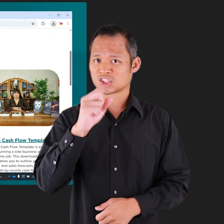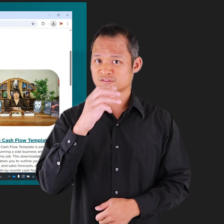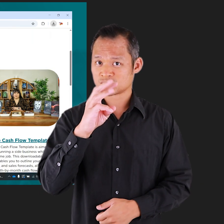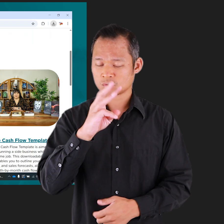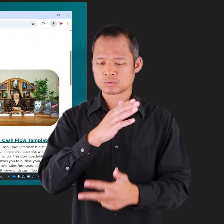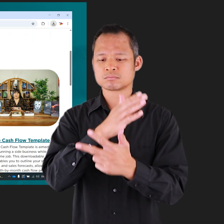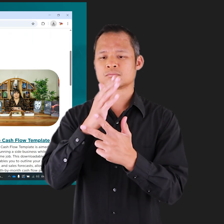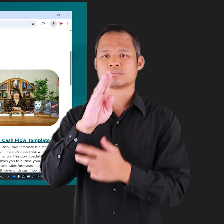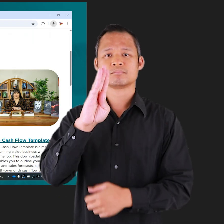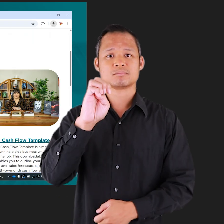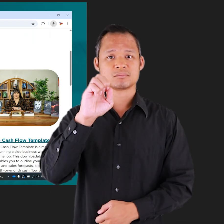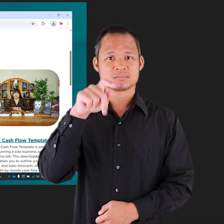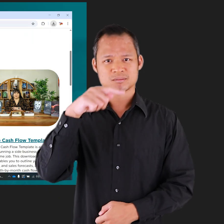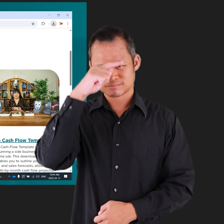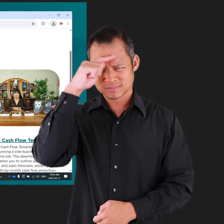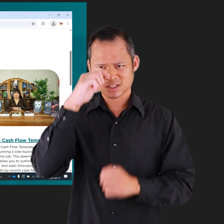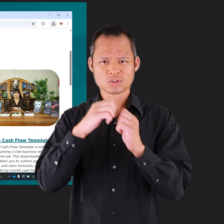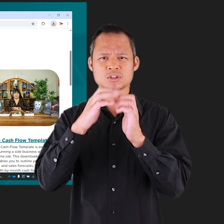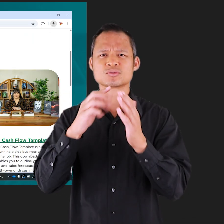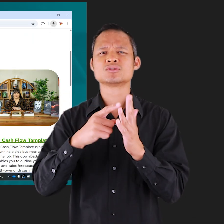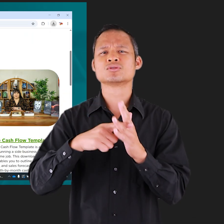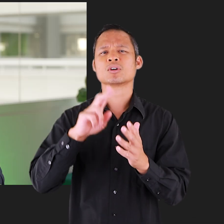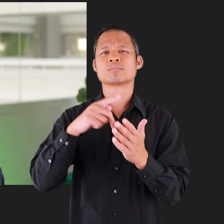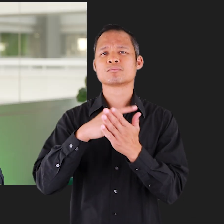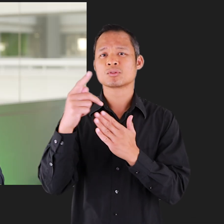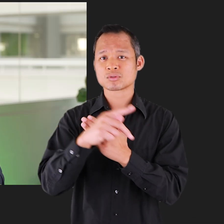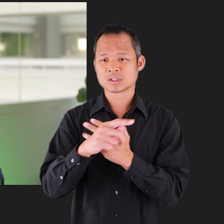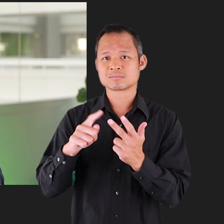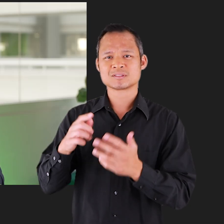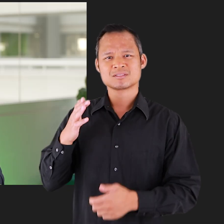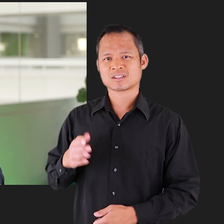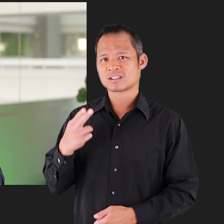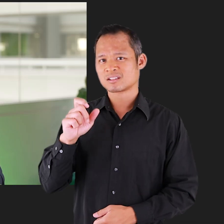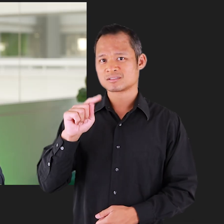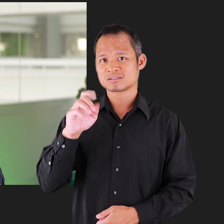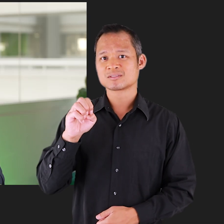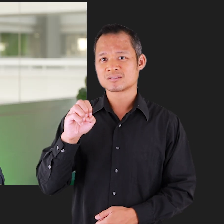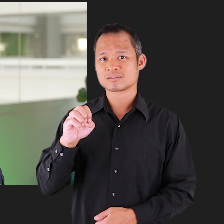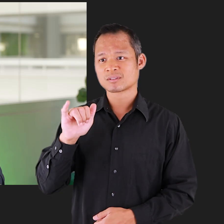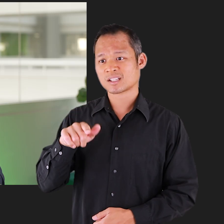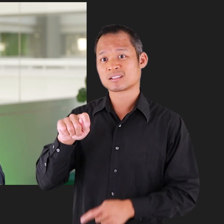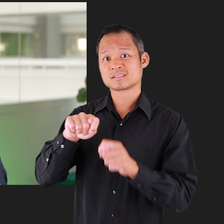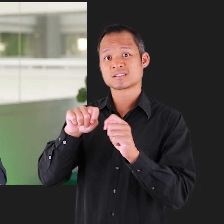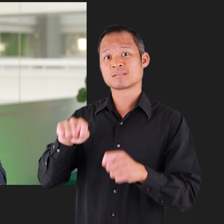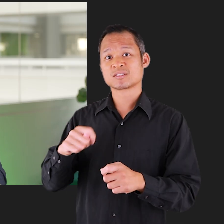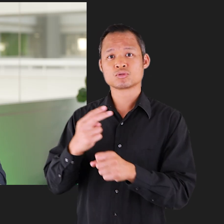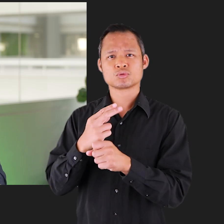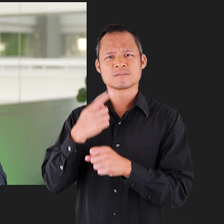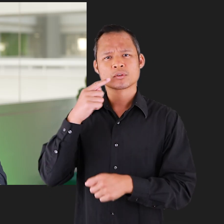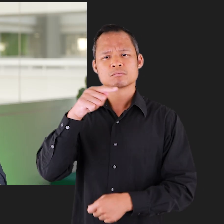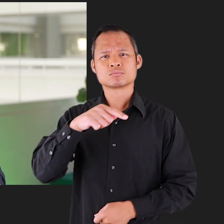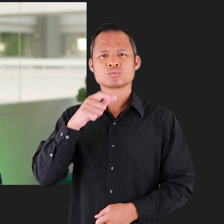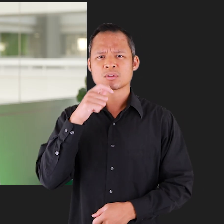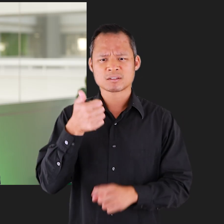Black Entrepreneur Startup Program Template, and the Side Hustle. The Side Hustle template are for those people who are working